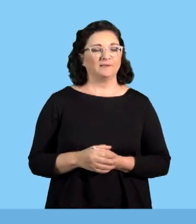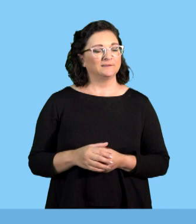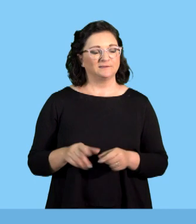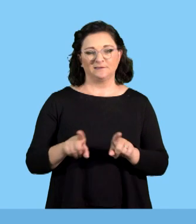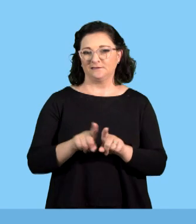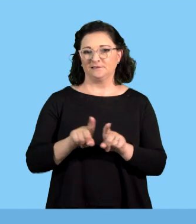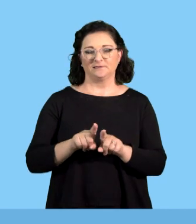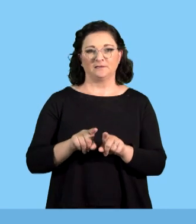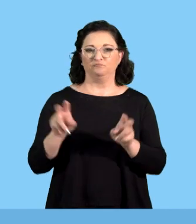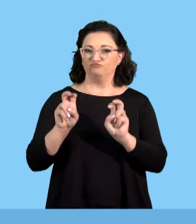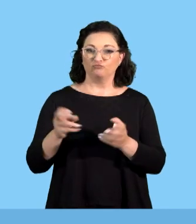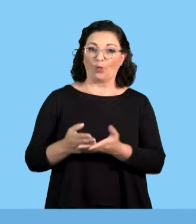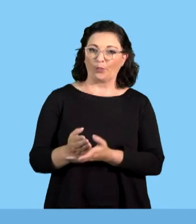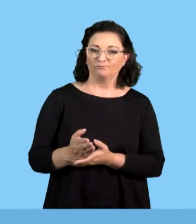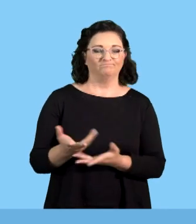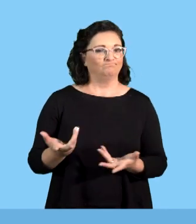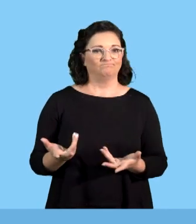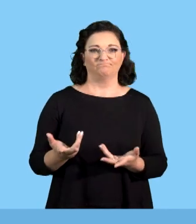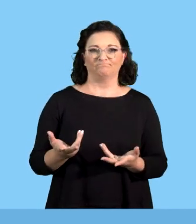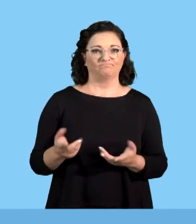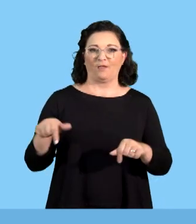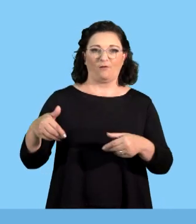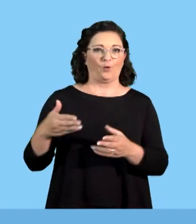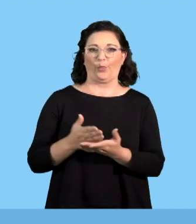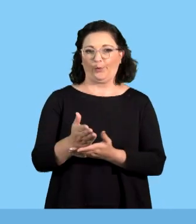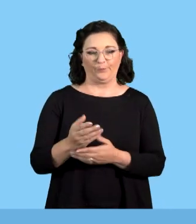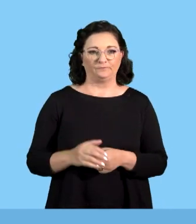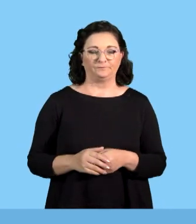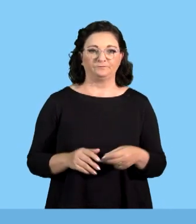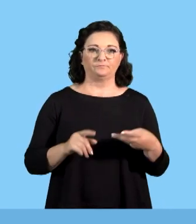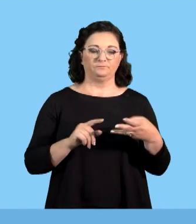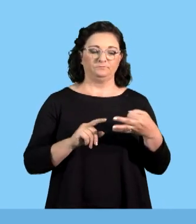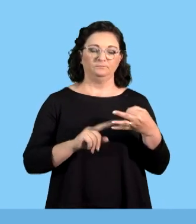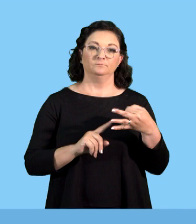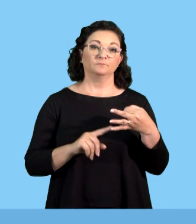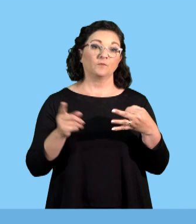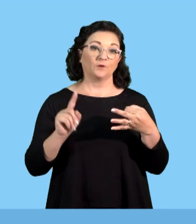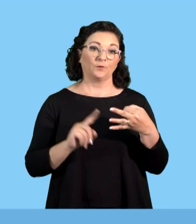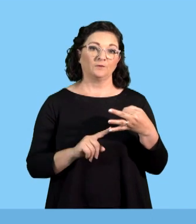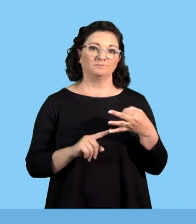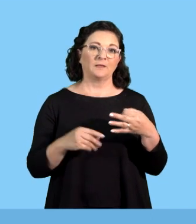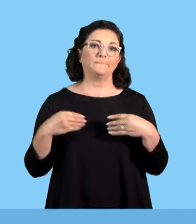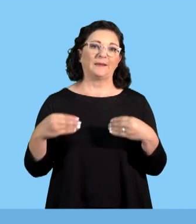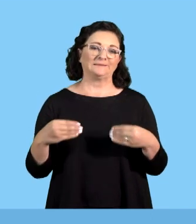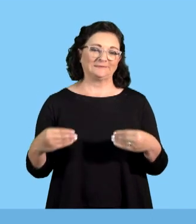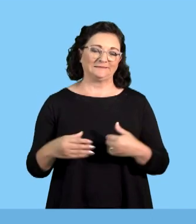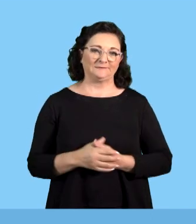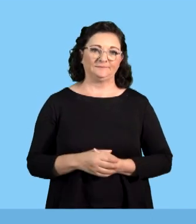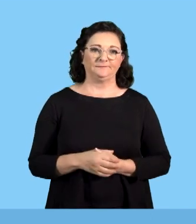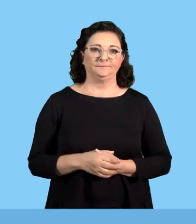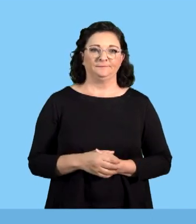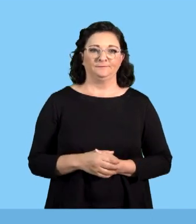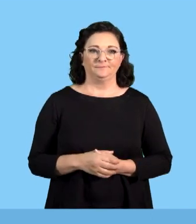That's also another material that doesn't allow electrical current to pass through. And then lastly, we can have maybe plastic